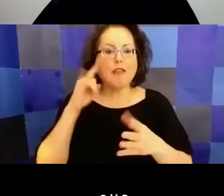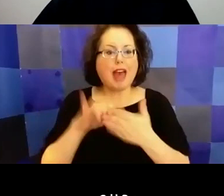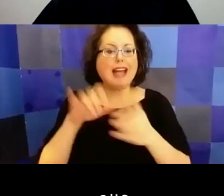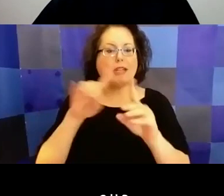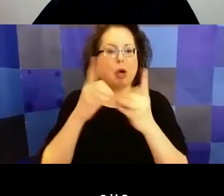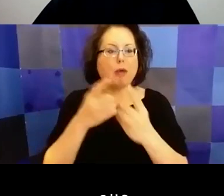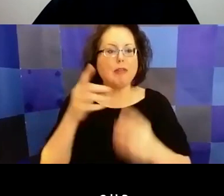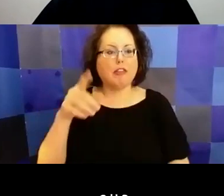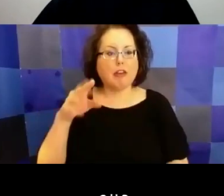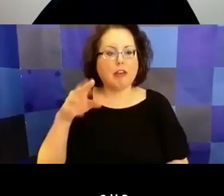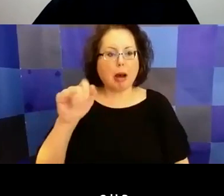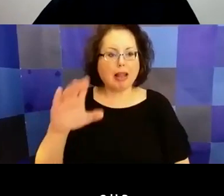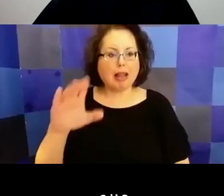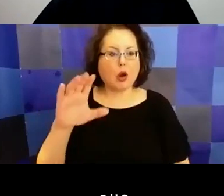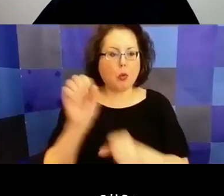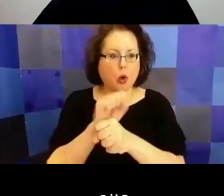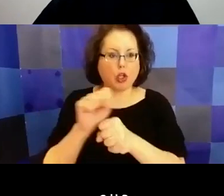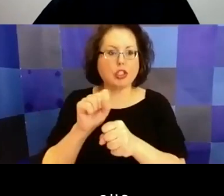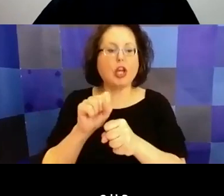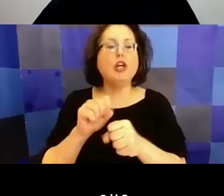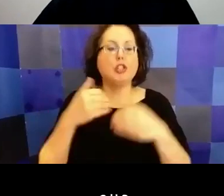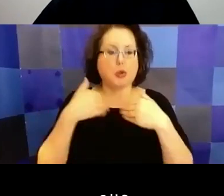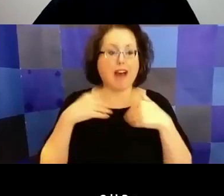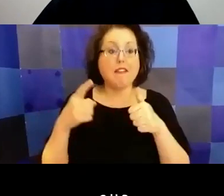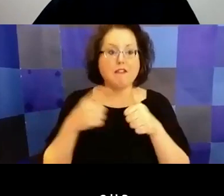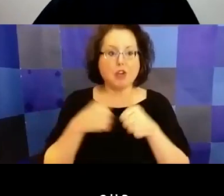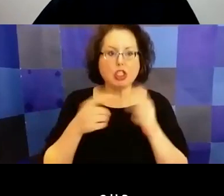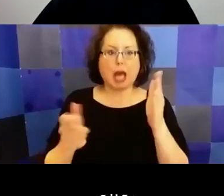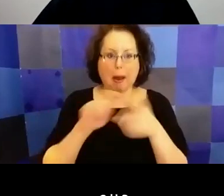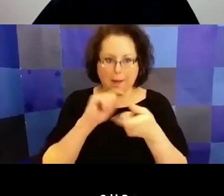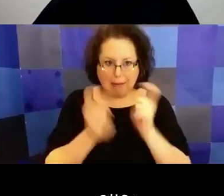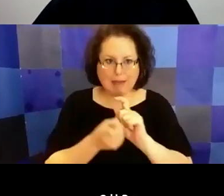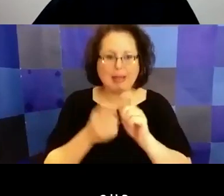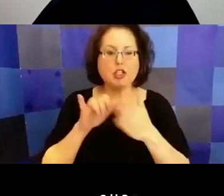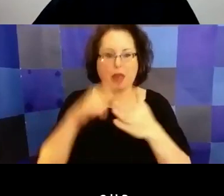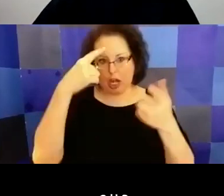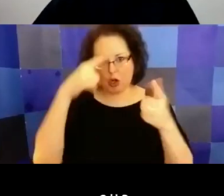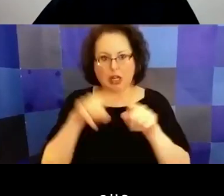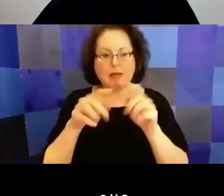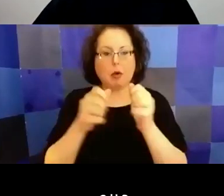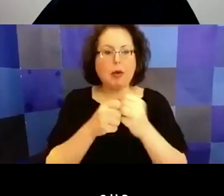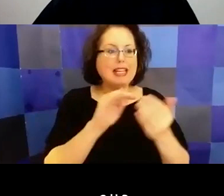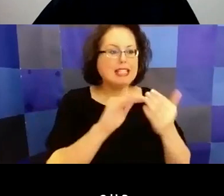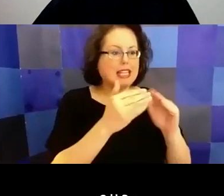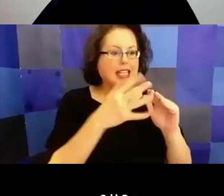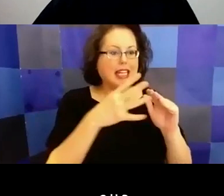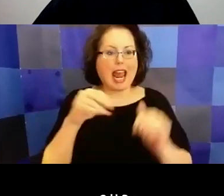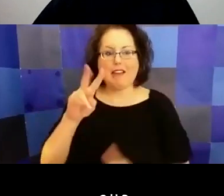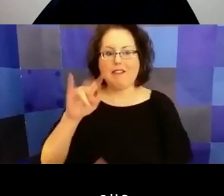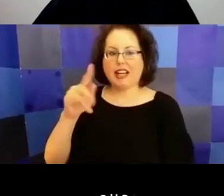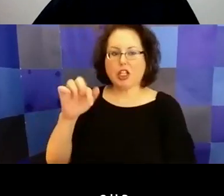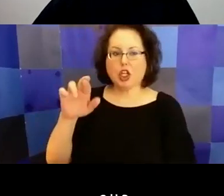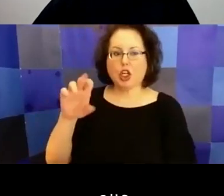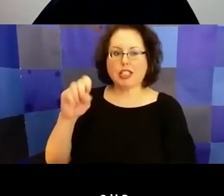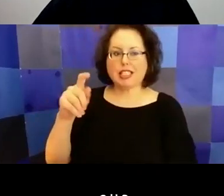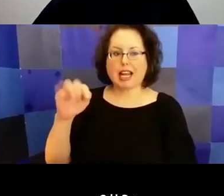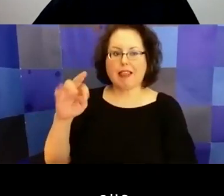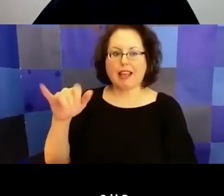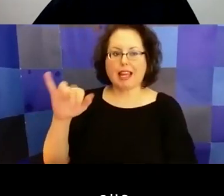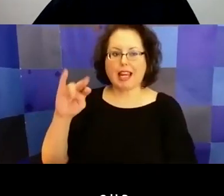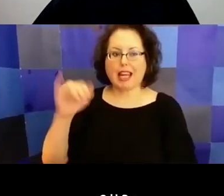to enter into a First Amendment to the agreement between the City and Victor Stanley, Inc. for litter